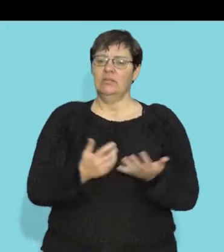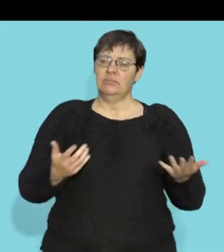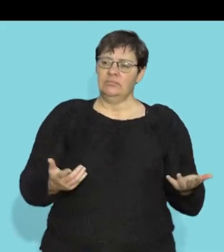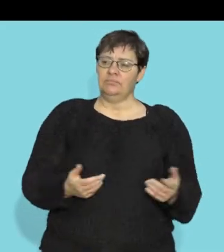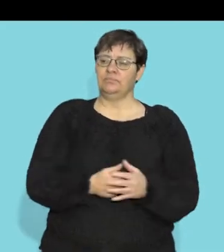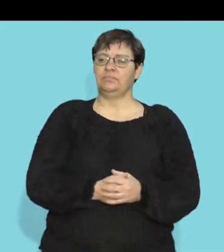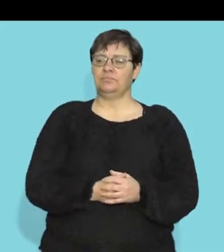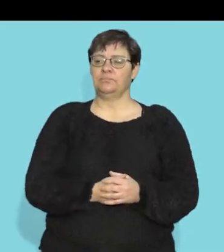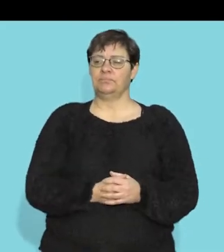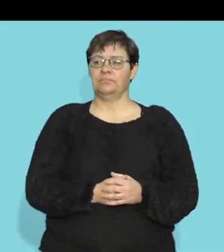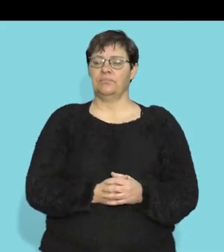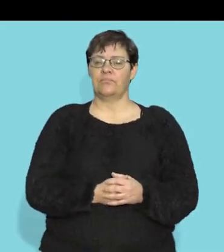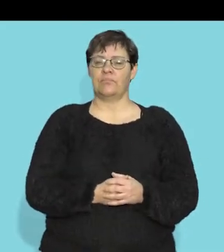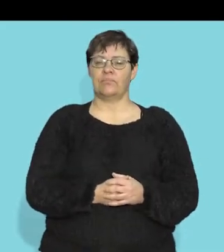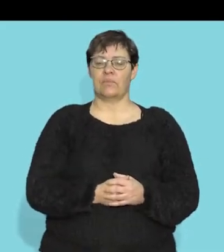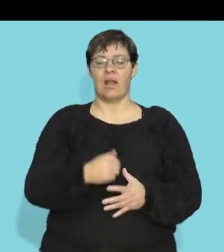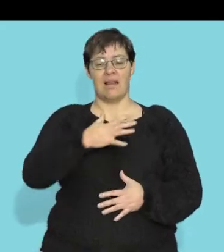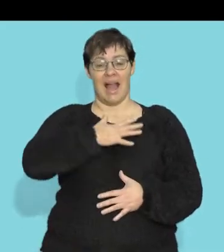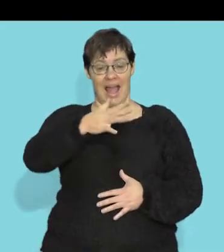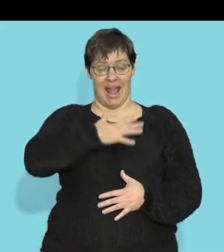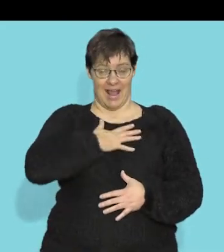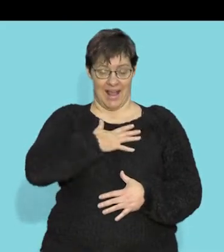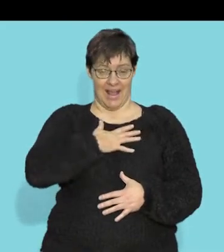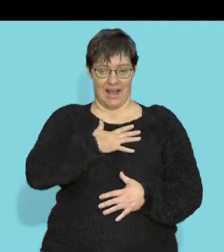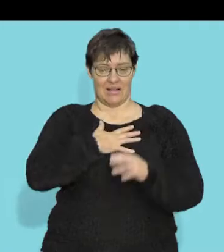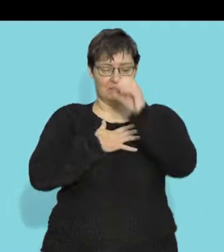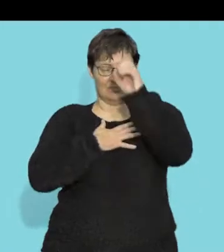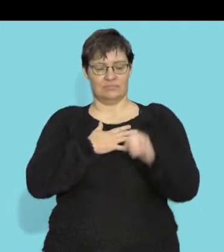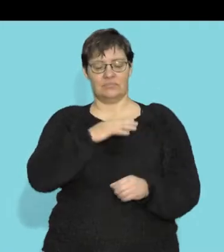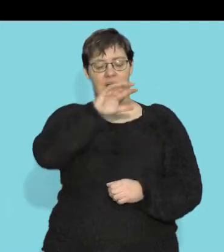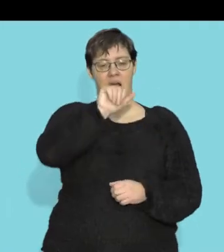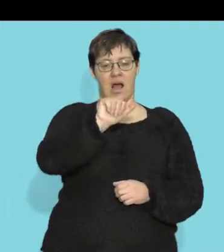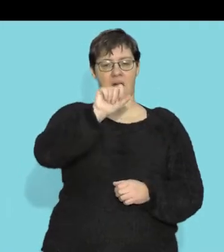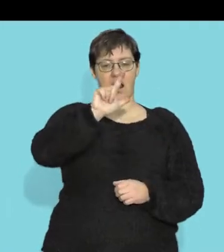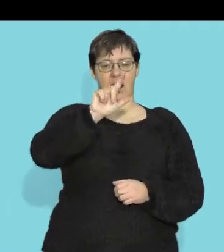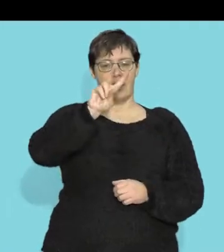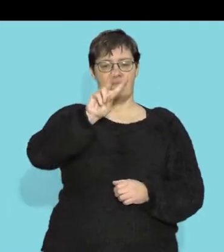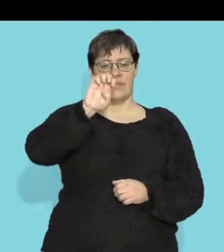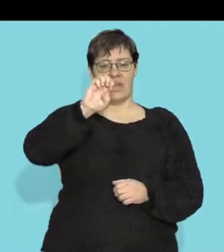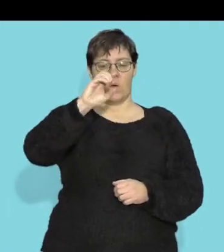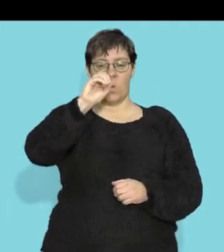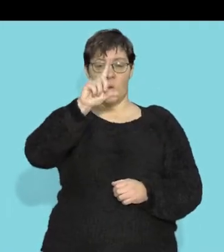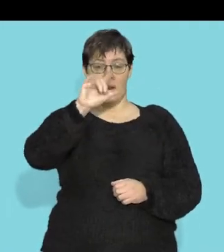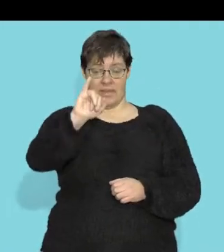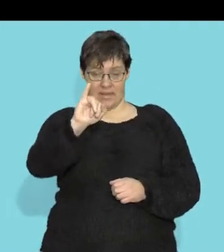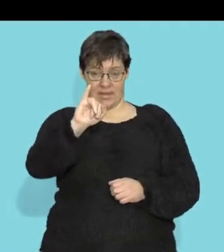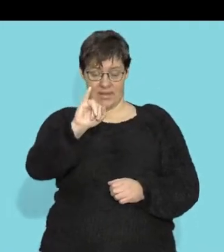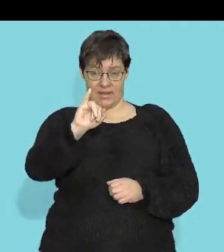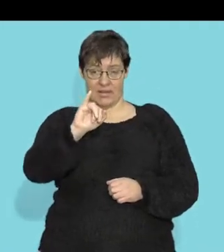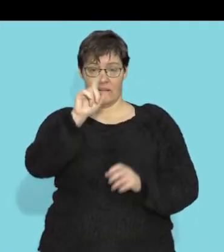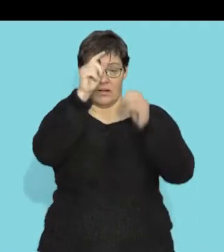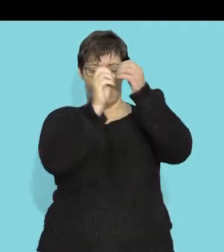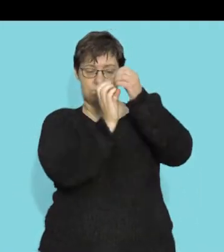over here, my lungs over here, the alveoli, and if I've got a blood vessel over